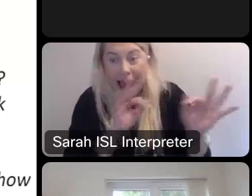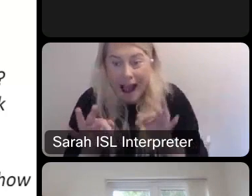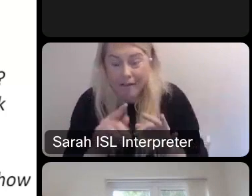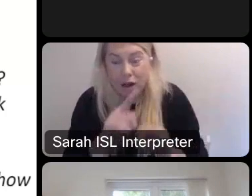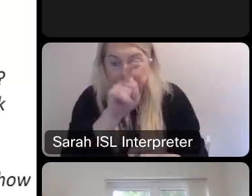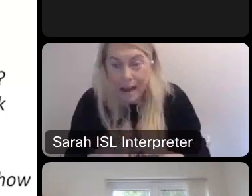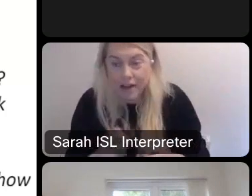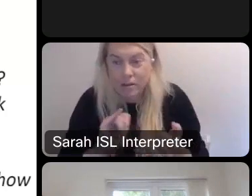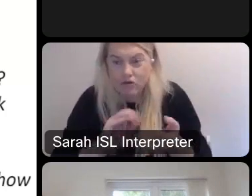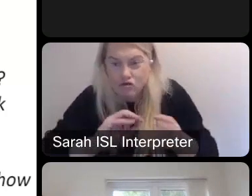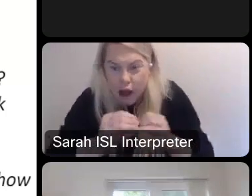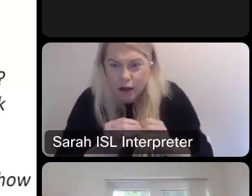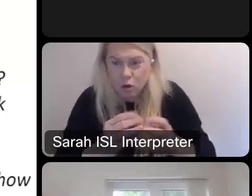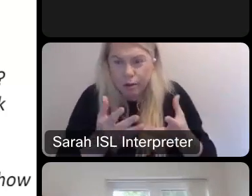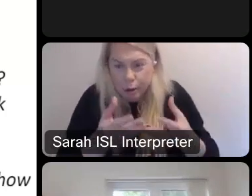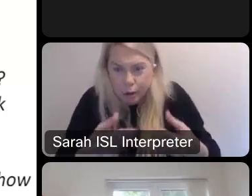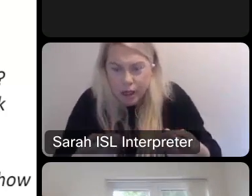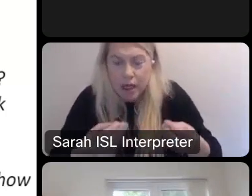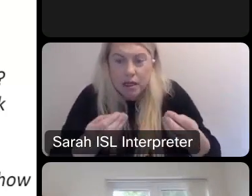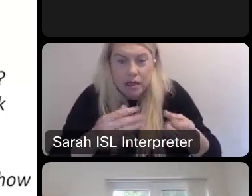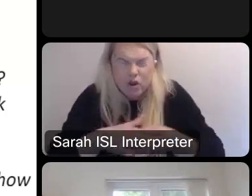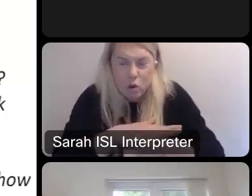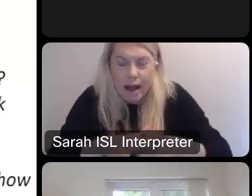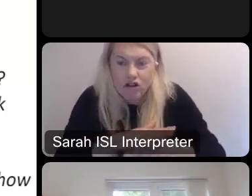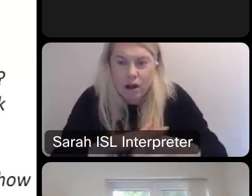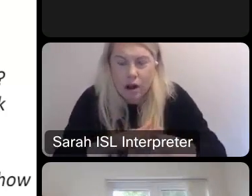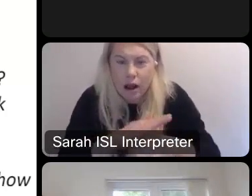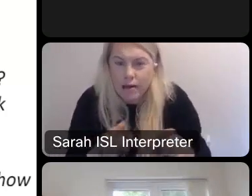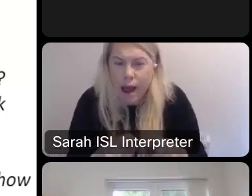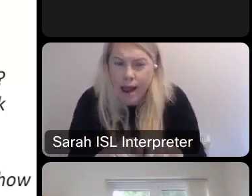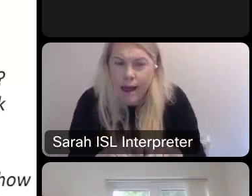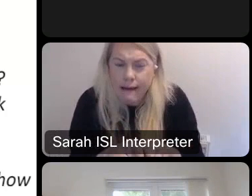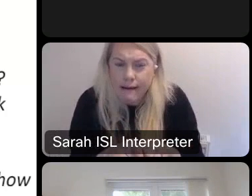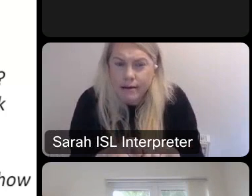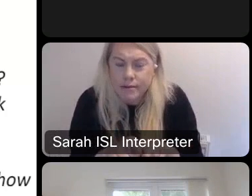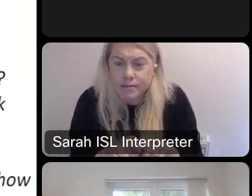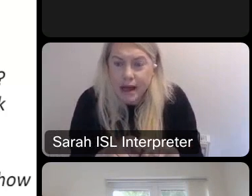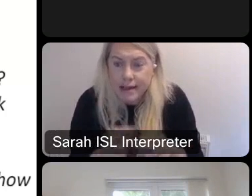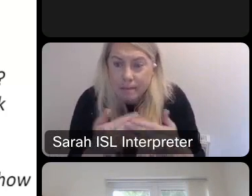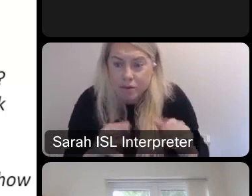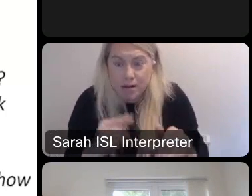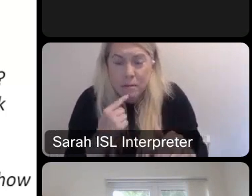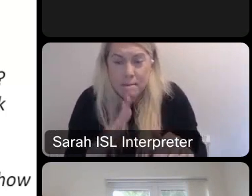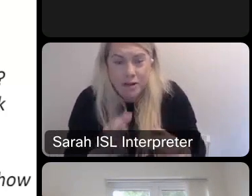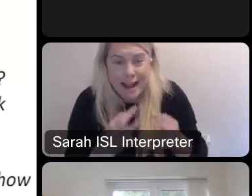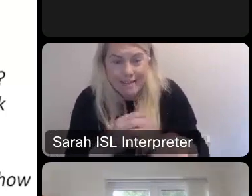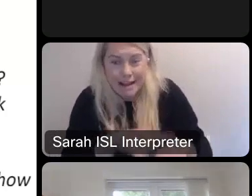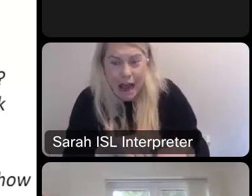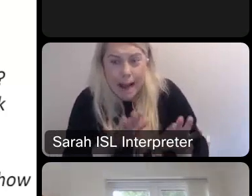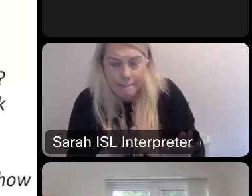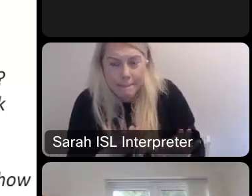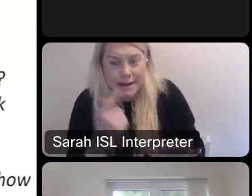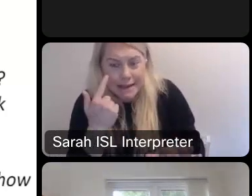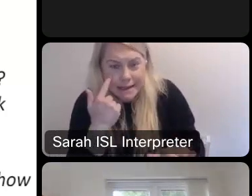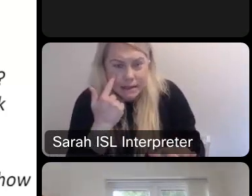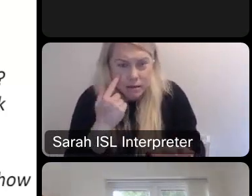the situation as far as possible, but also they may, we have to give them time as well to look at how they